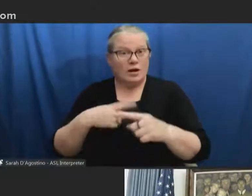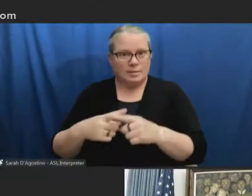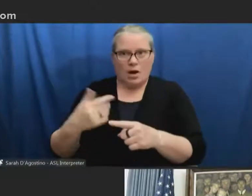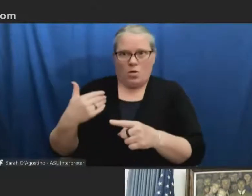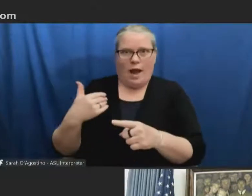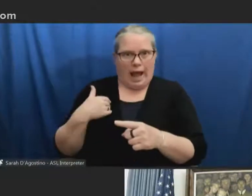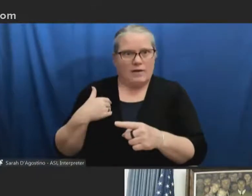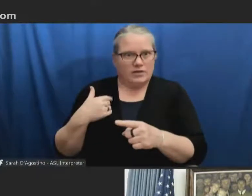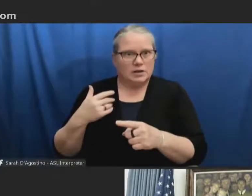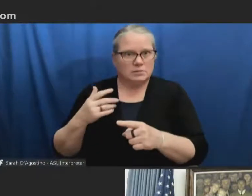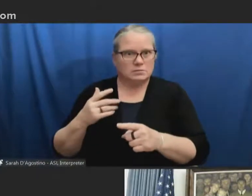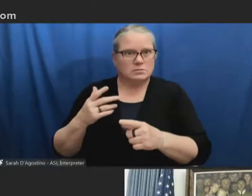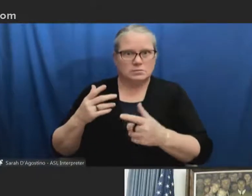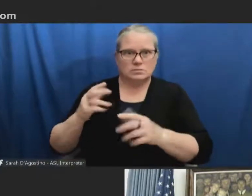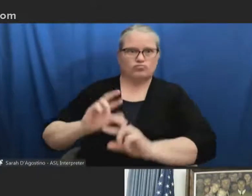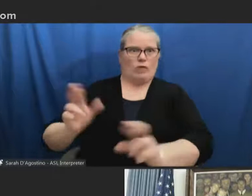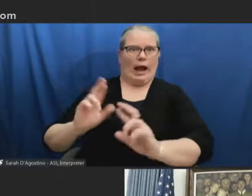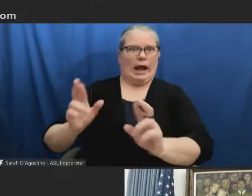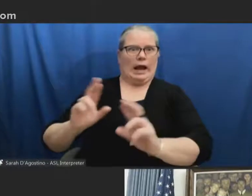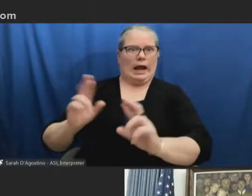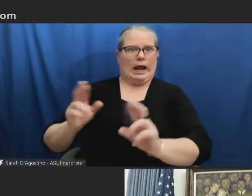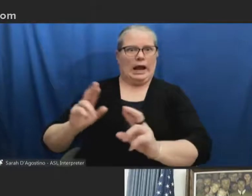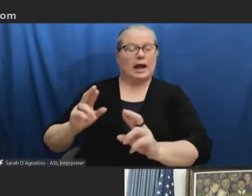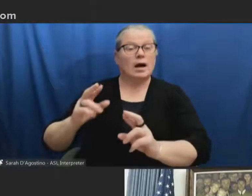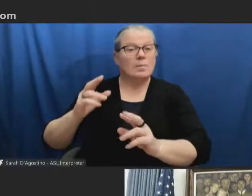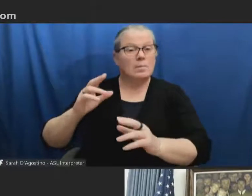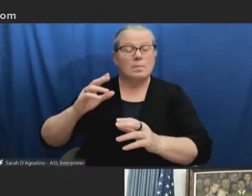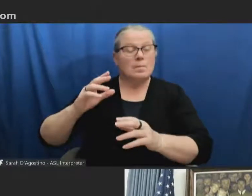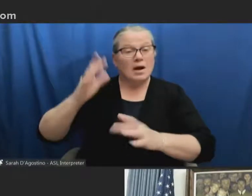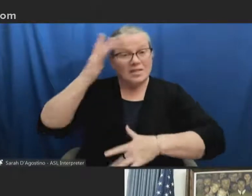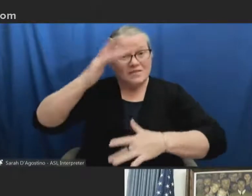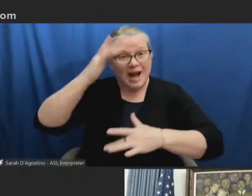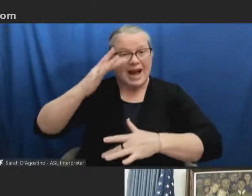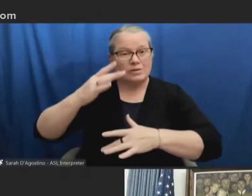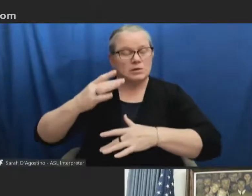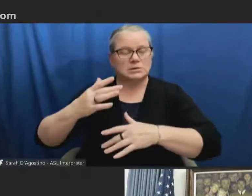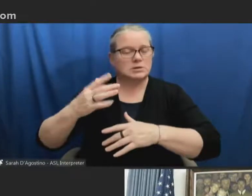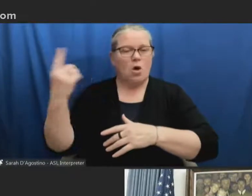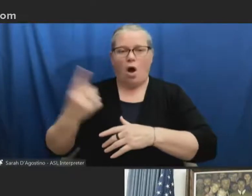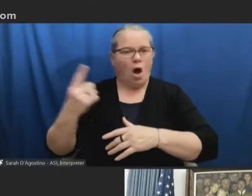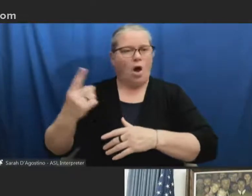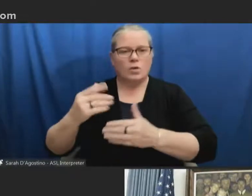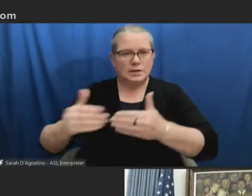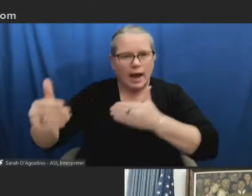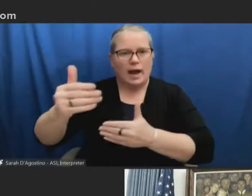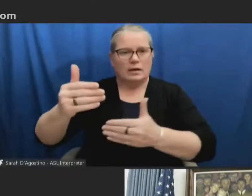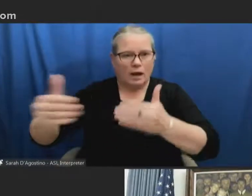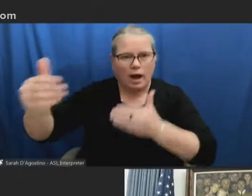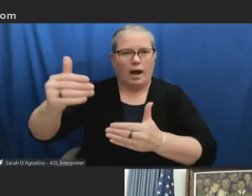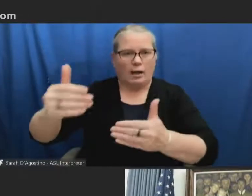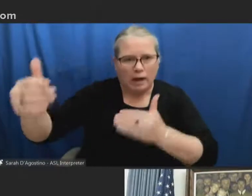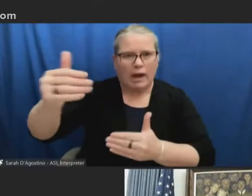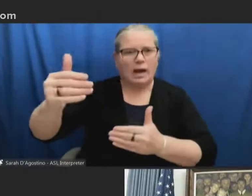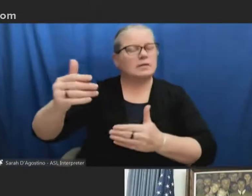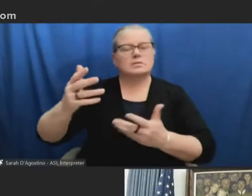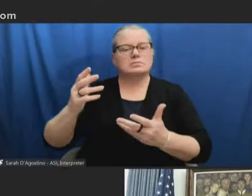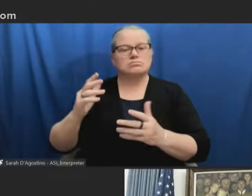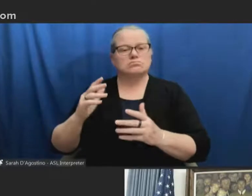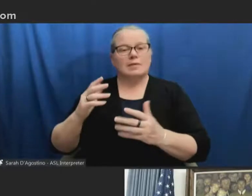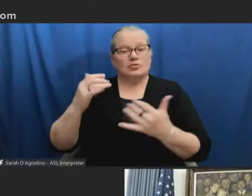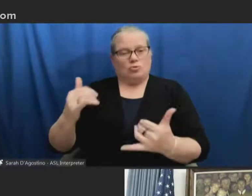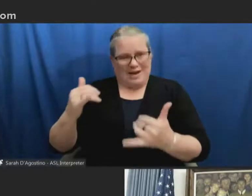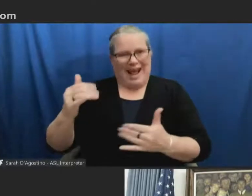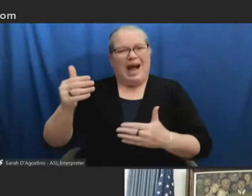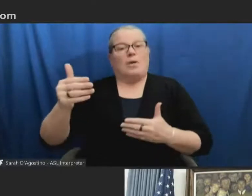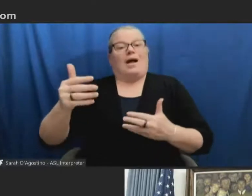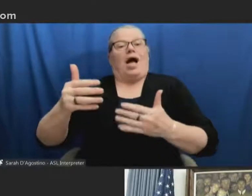always stayed one step ahead, should be in place. Certain things are going to have to happen. I think we're going to have to, for the diagnostic tests, for example, if you look at them,